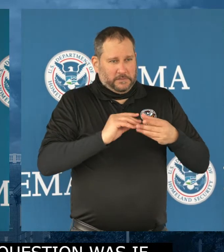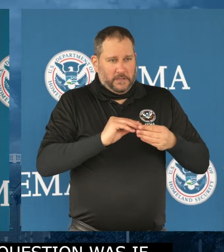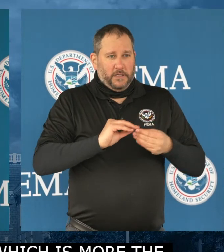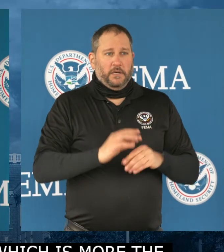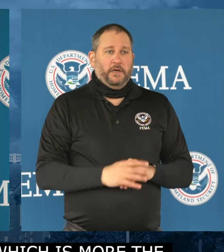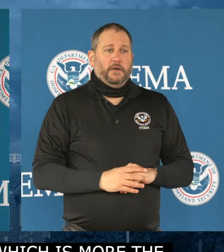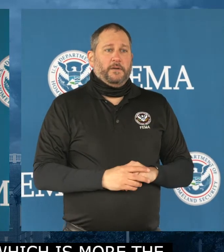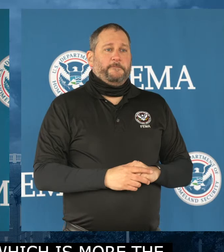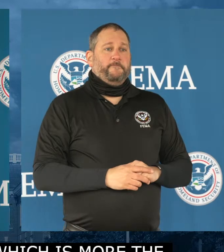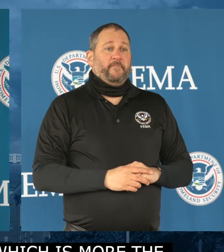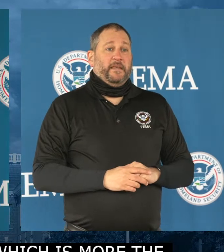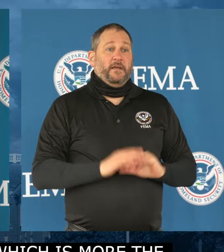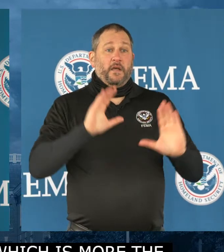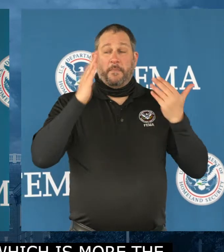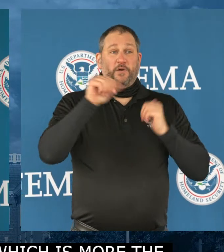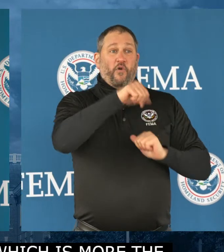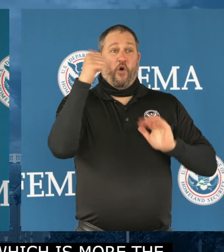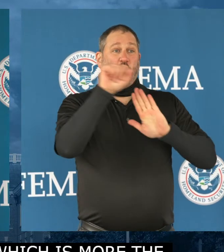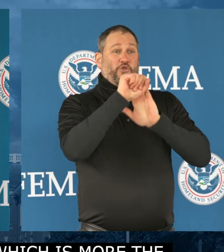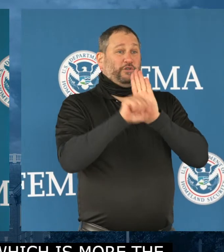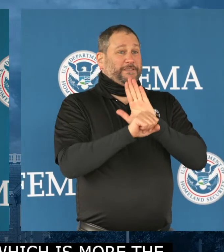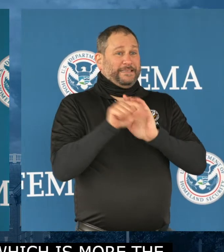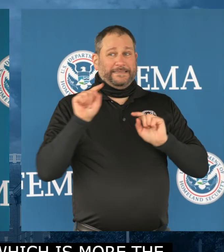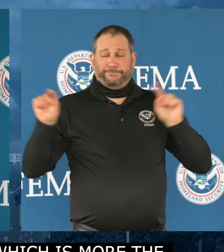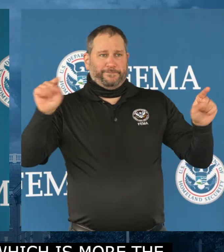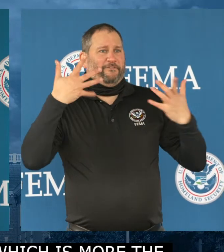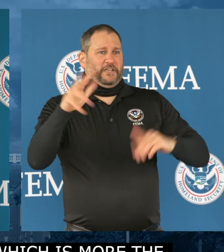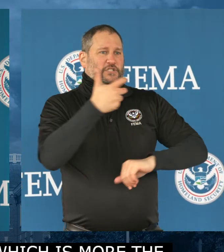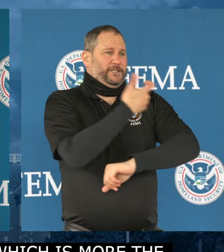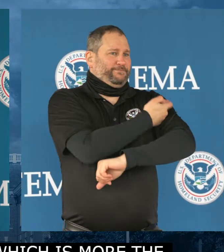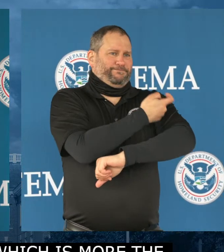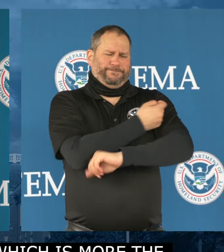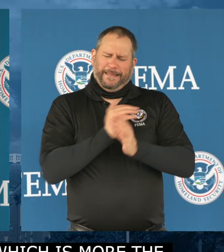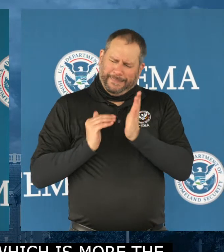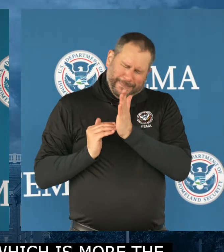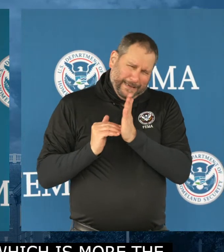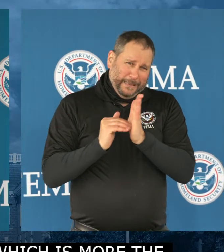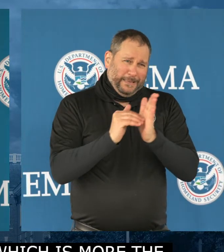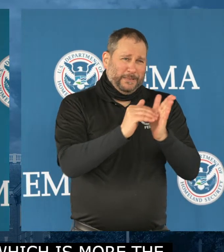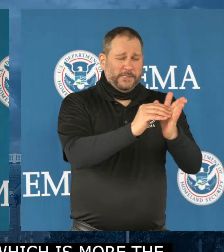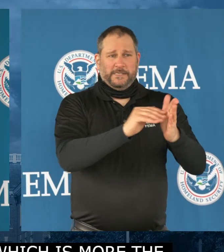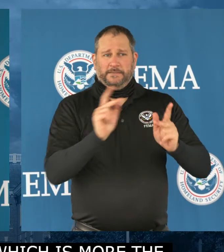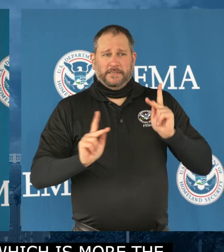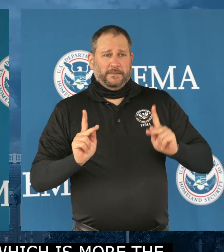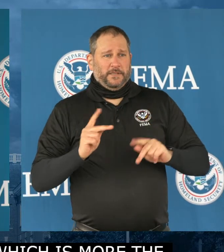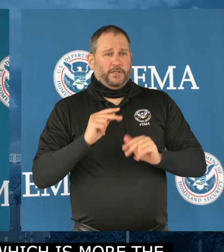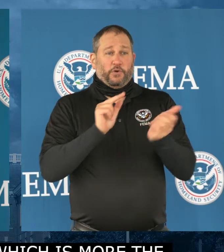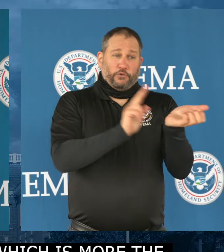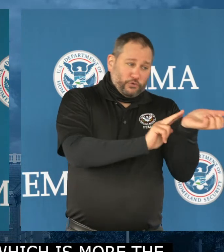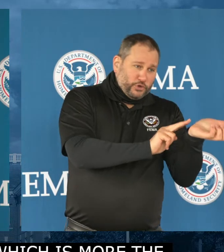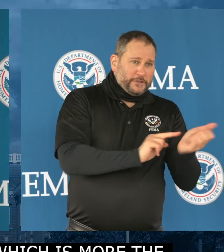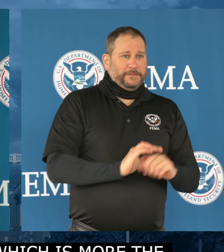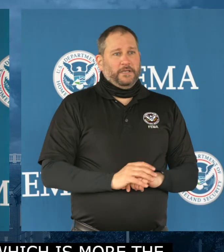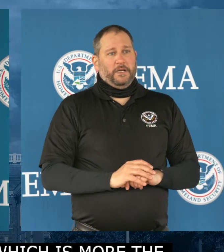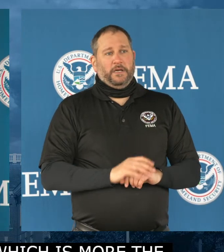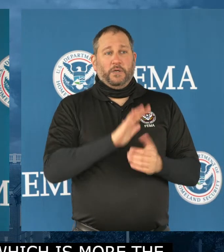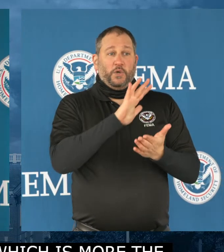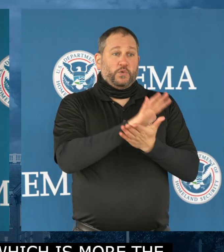already vaccinating, have vaccinated thousands of educators, school nurses, school personnel that